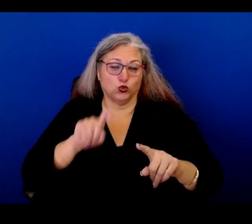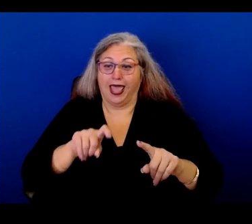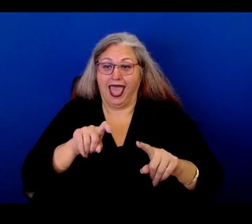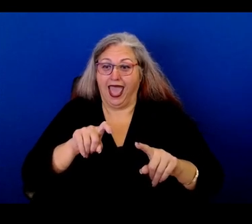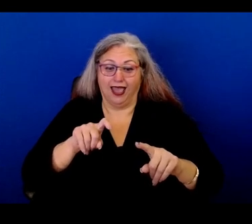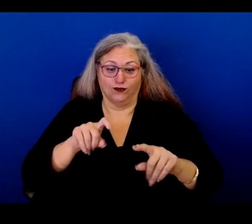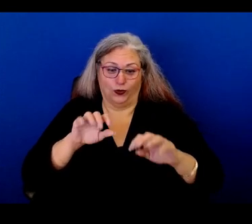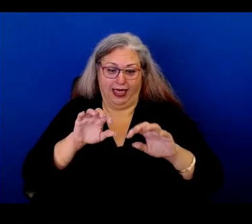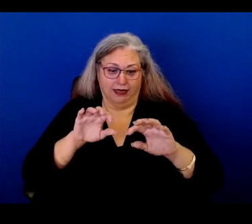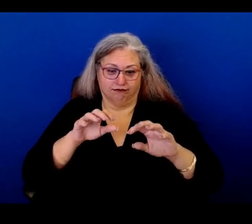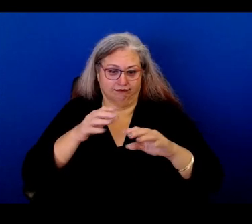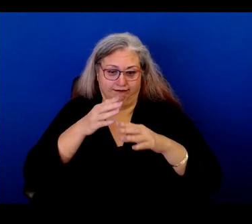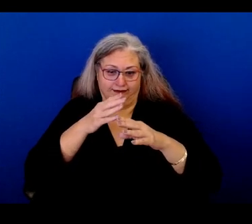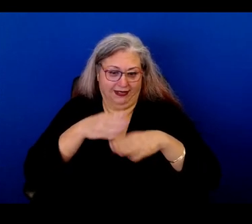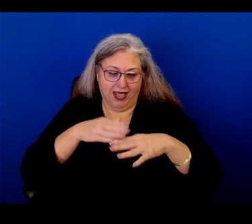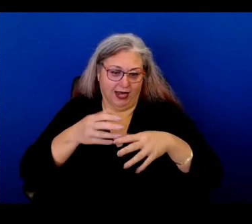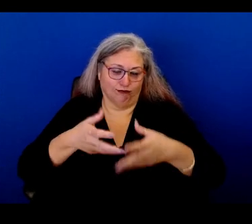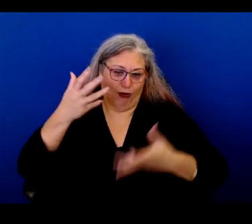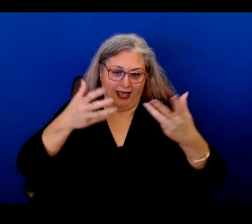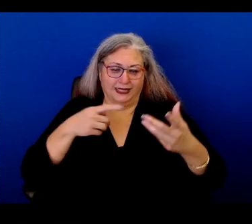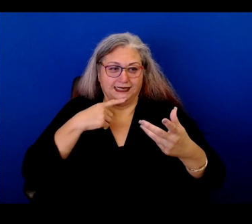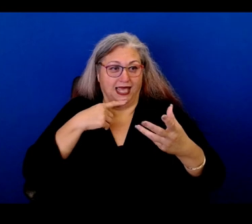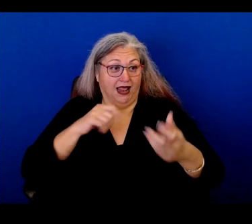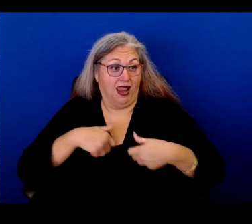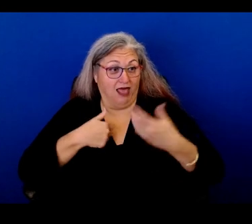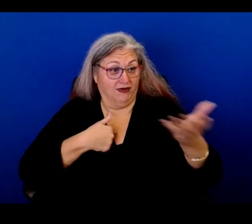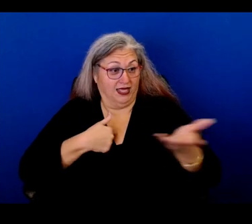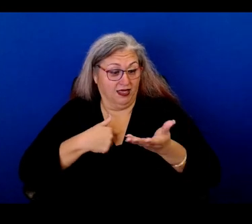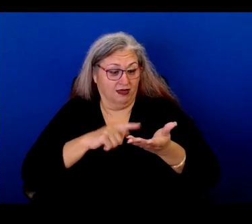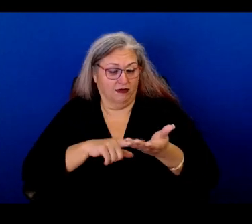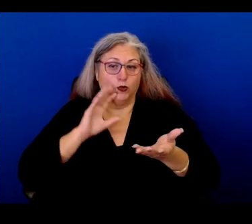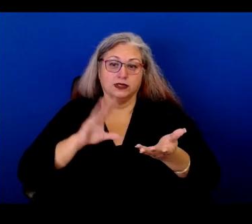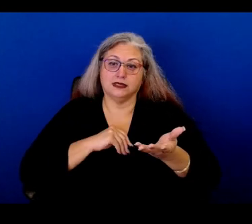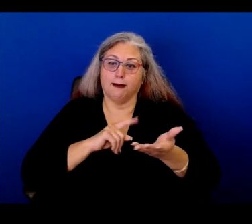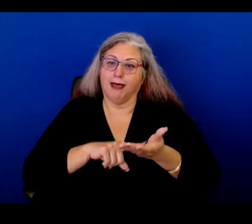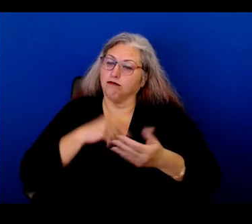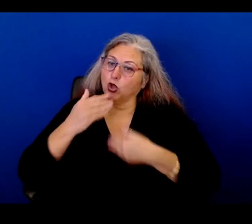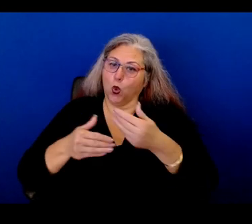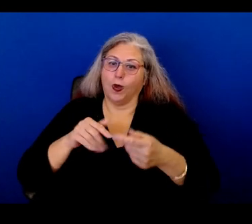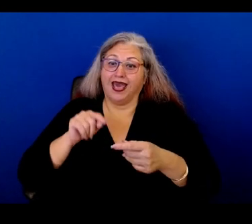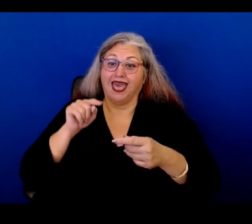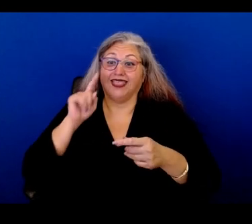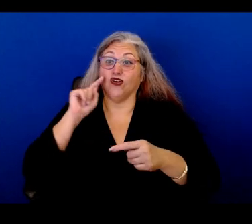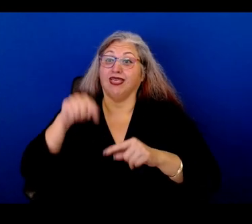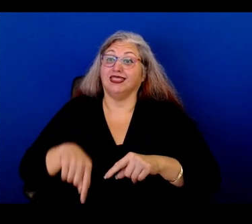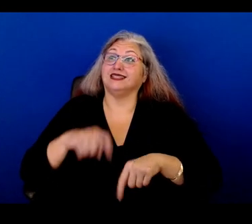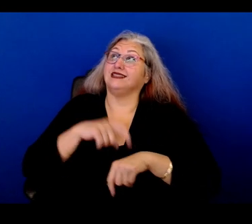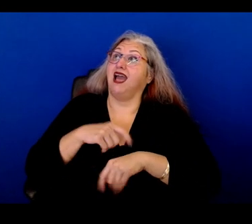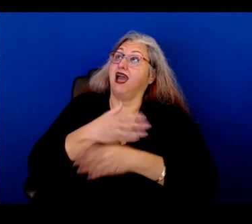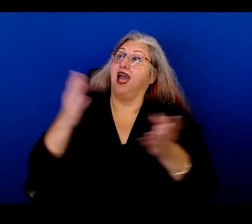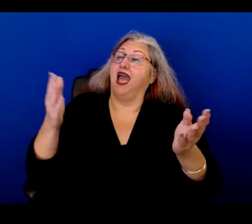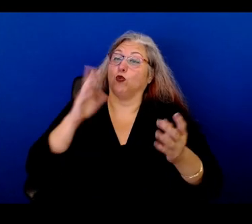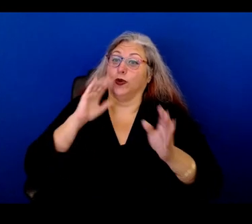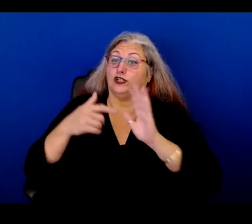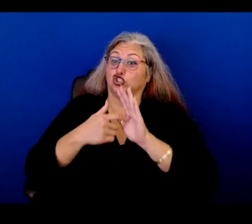sort of taken apart, and you go with like, this is what life is giving me, and I'm going to go with it. And that is so important in this particular